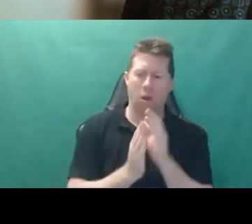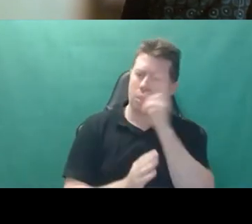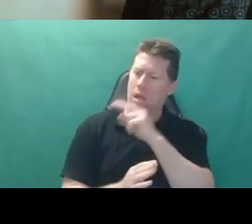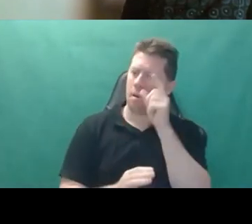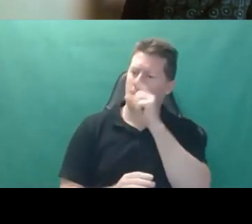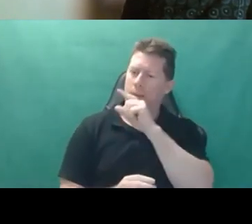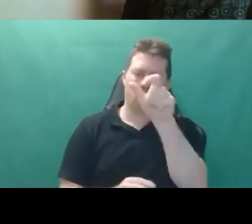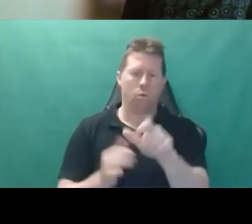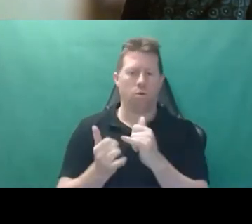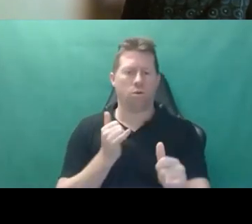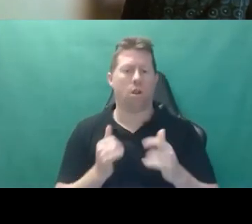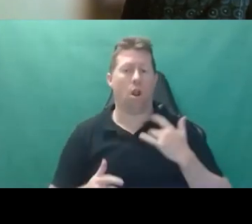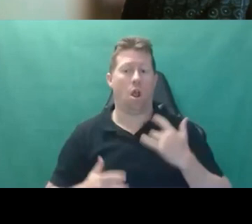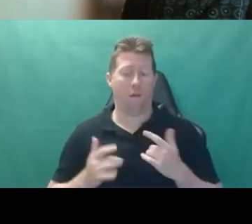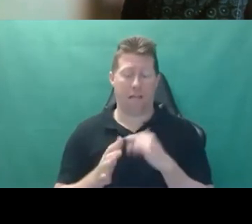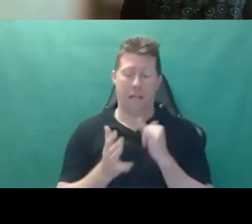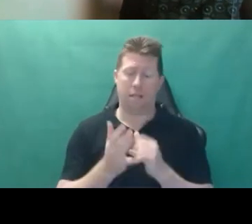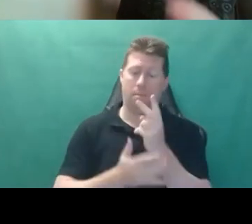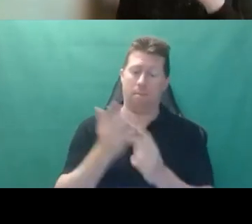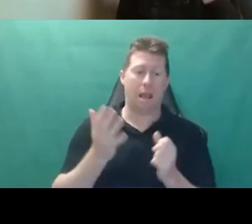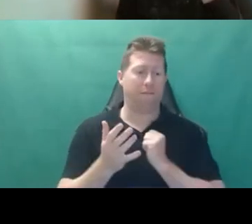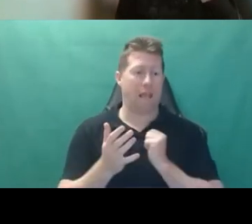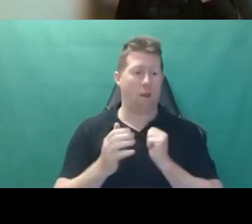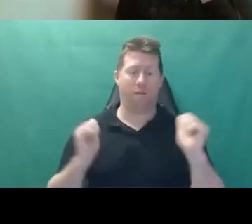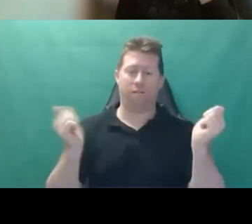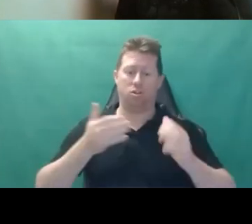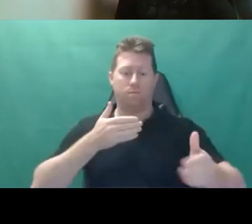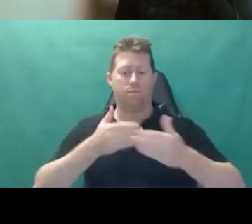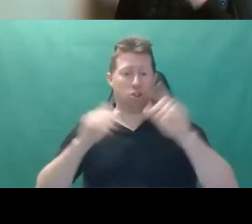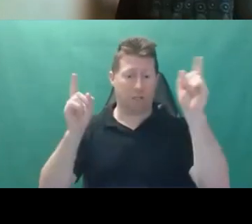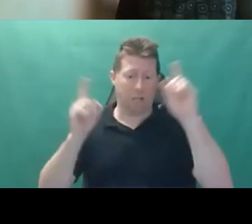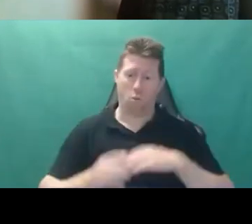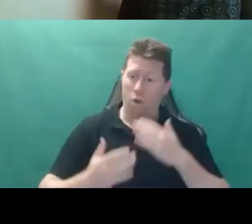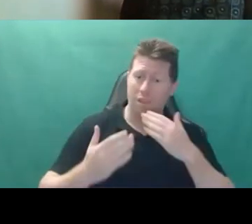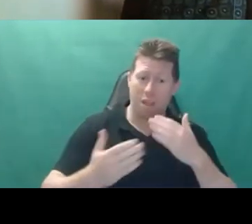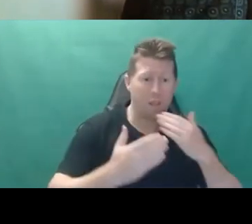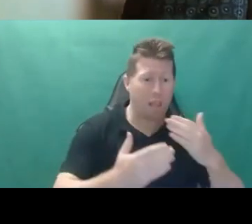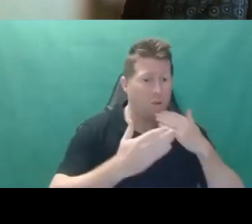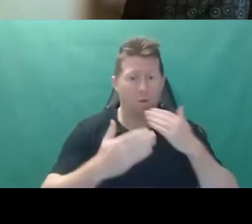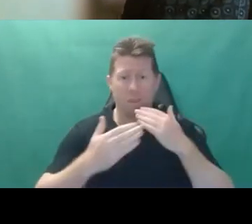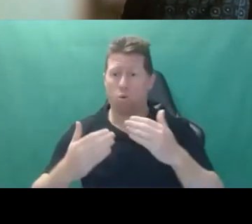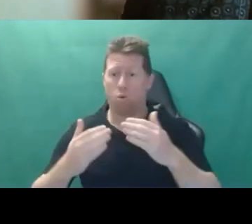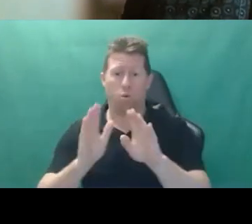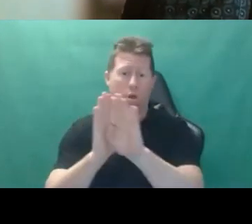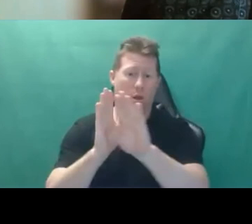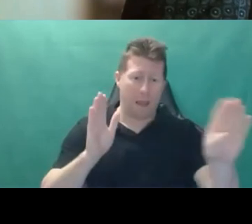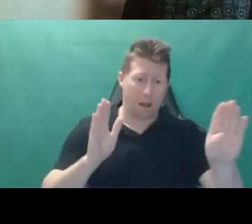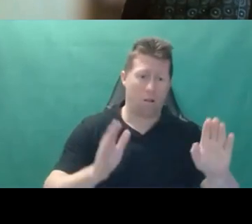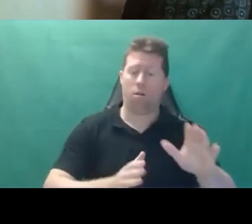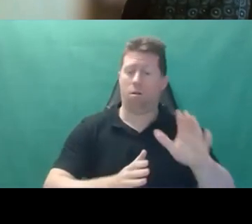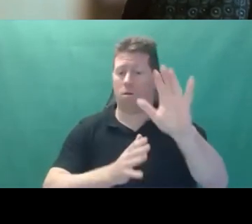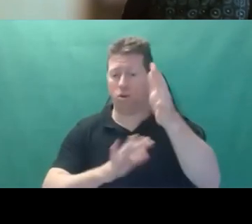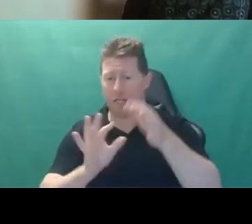like to do is just as part of our signing off for today is first, thank you for all of your time. Thank our panelists, our wonderful Auslan